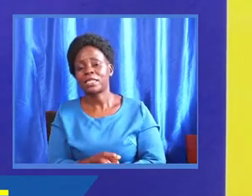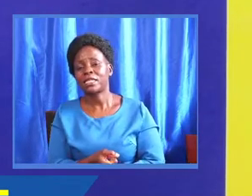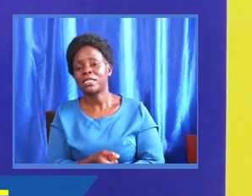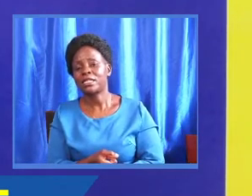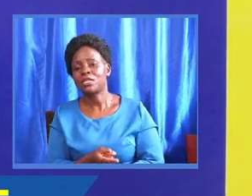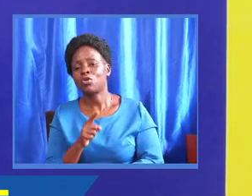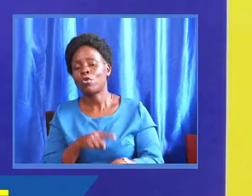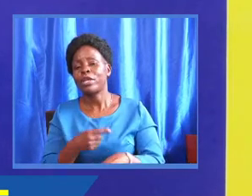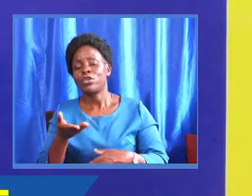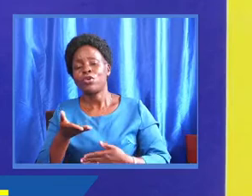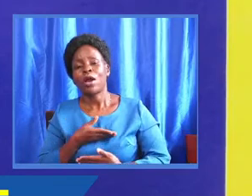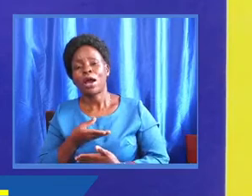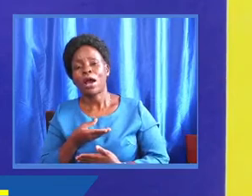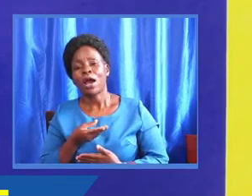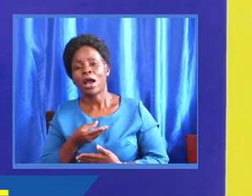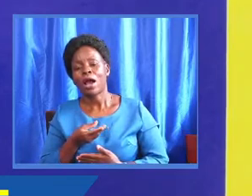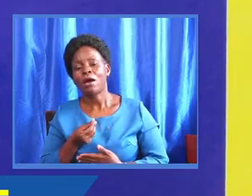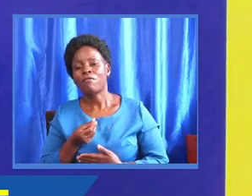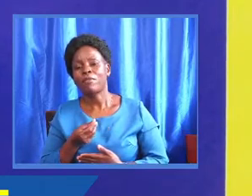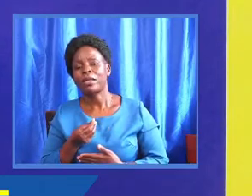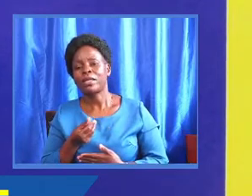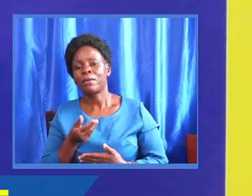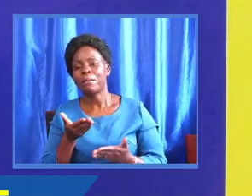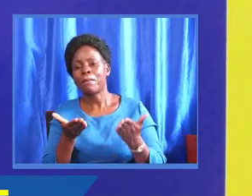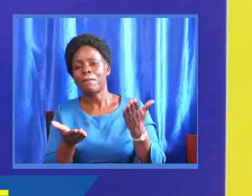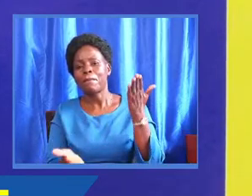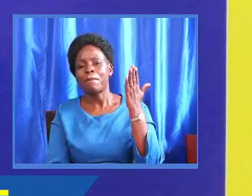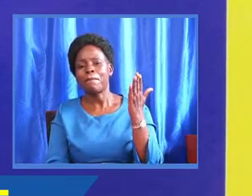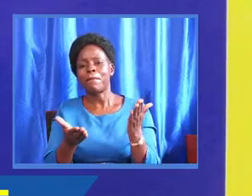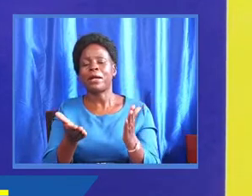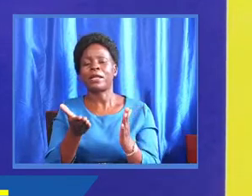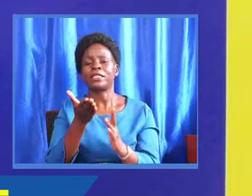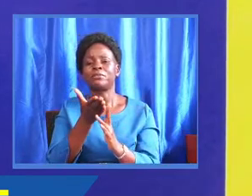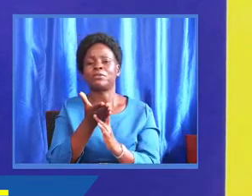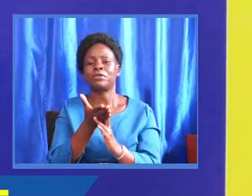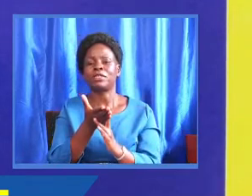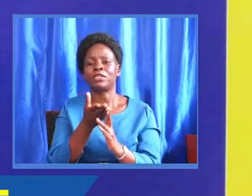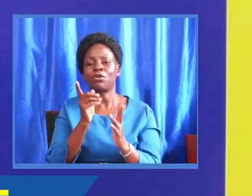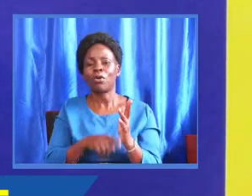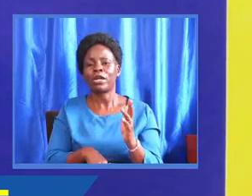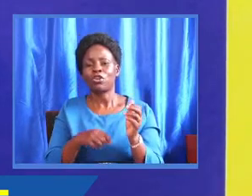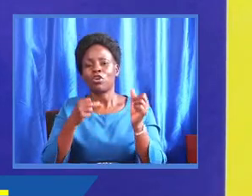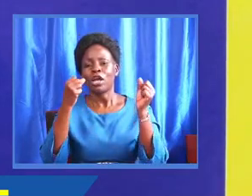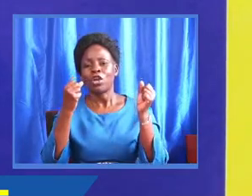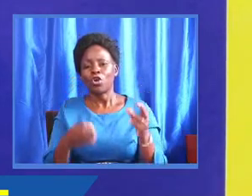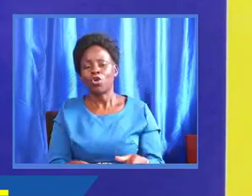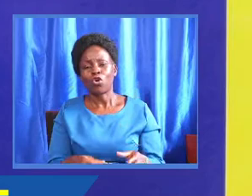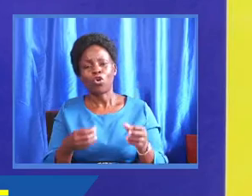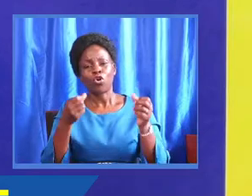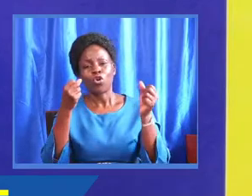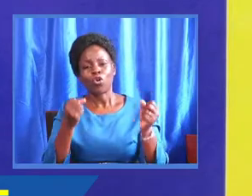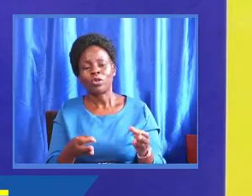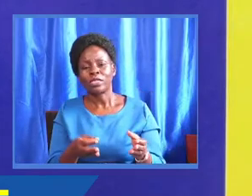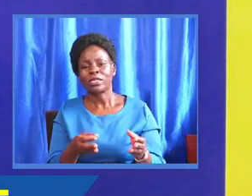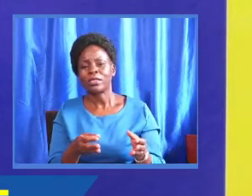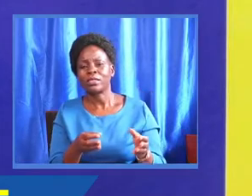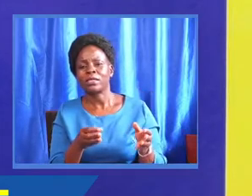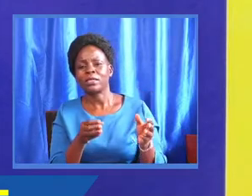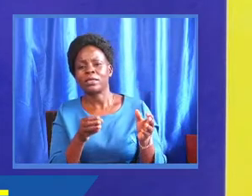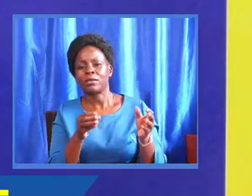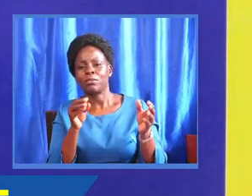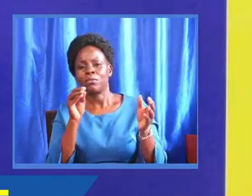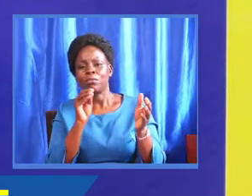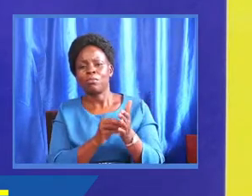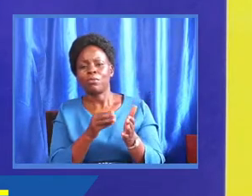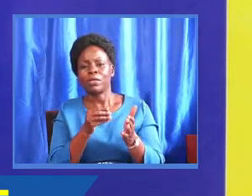when you have money, balance between what you can afford to lose. Losing in the sense that when you put money